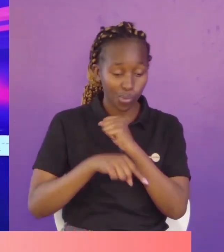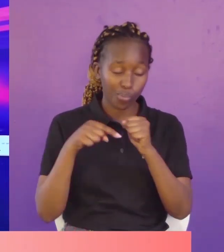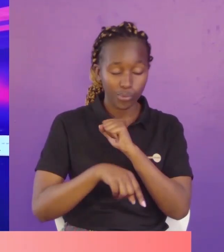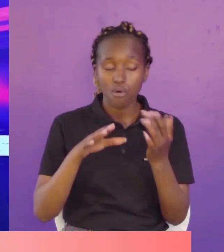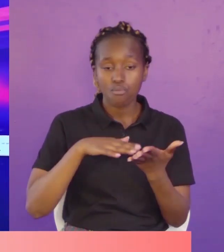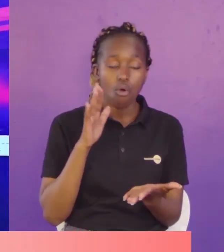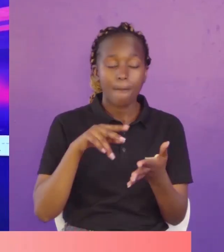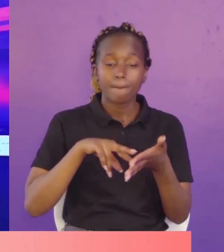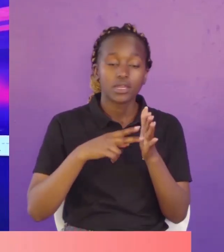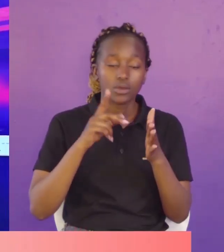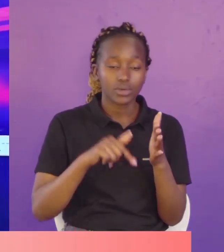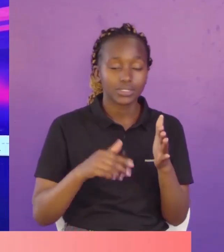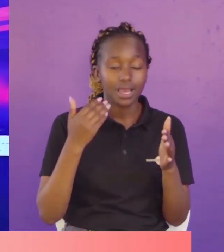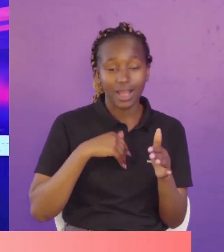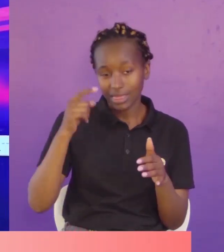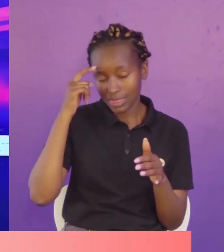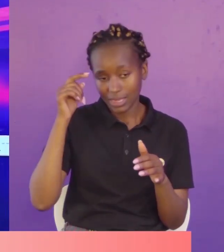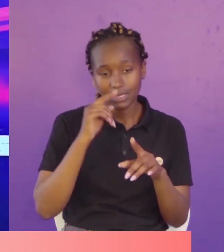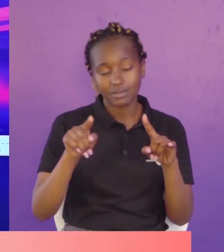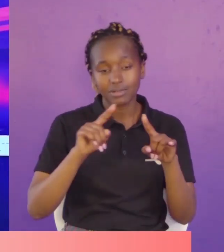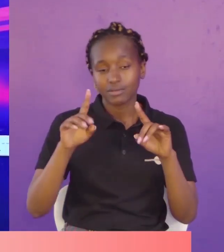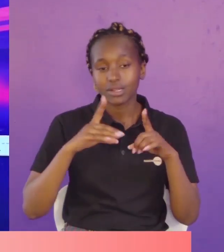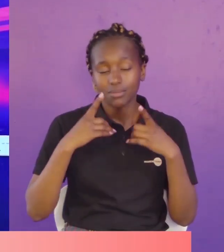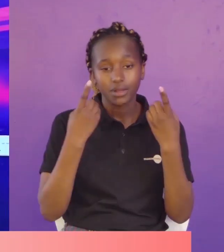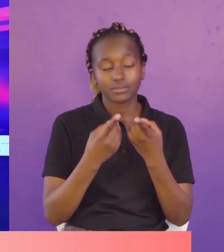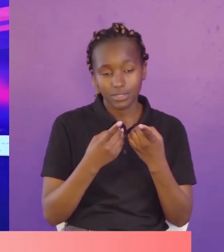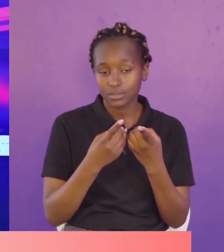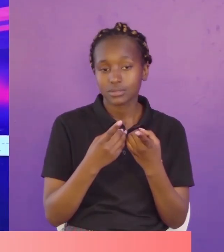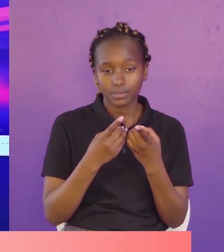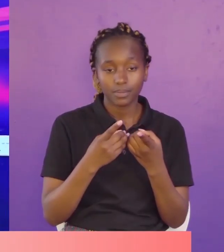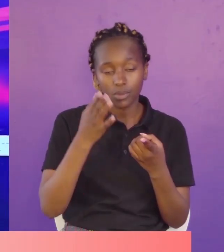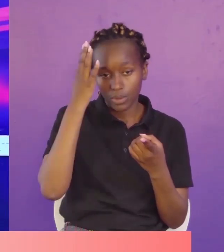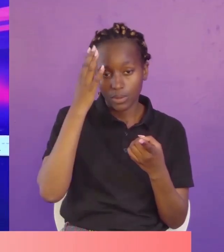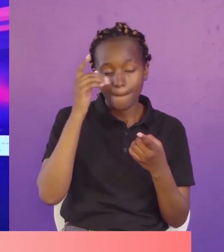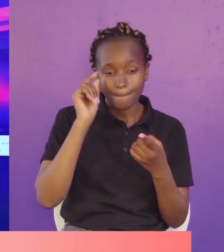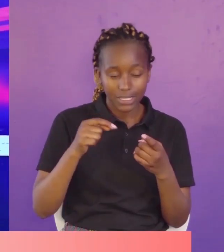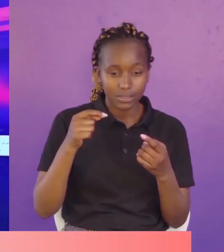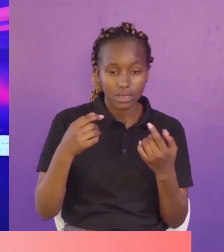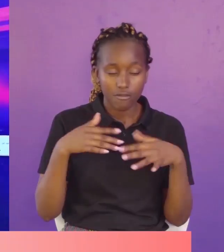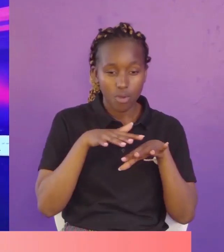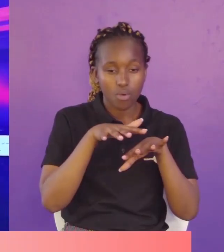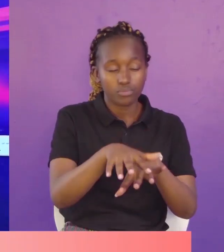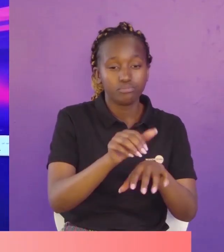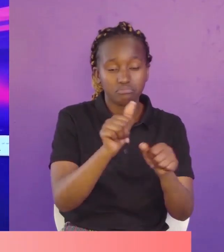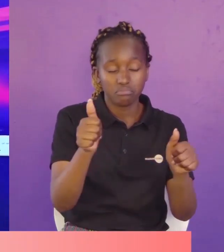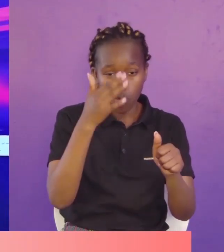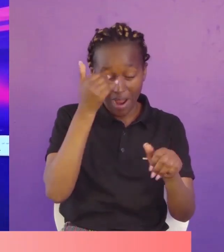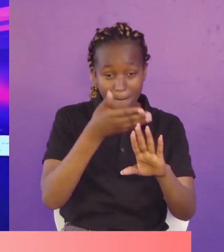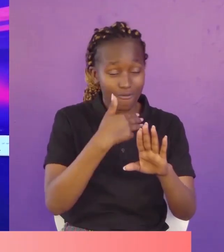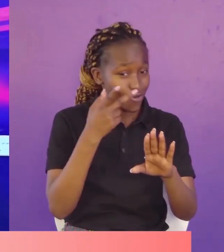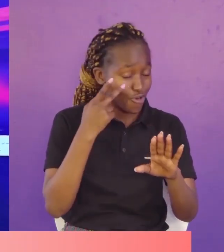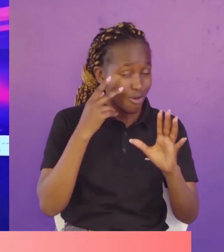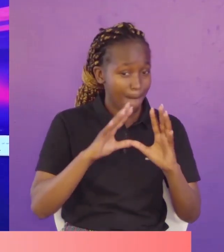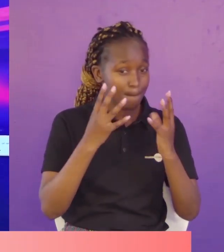let's, I will say in every department, because when the ball was flowing, it was flowing from the midfield when we conceded.